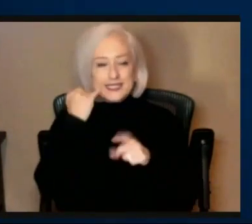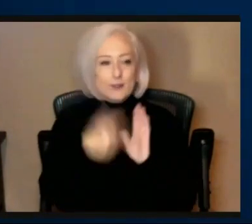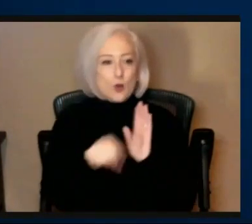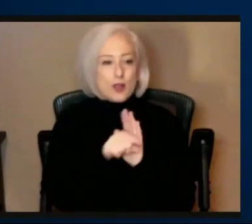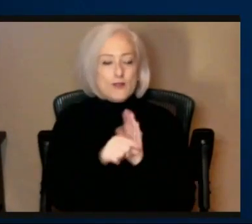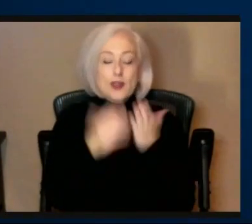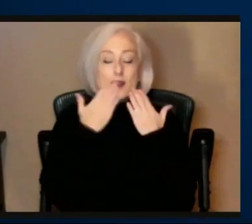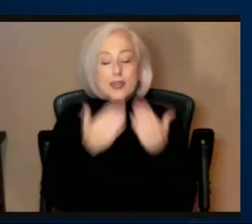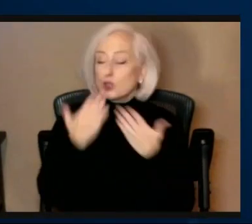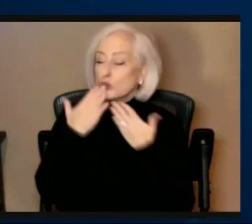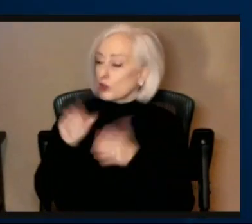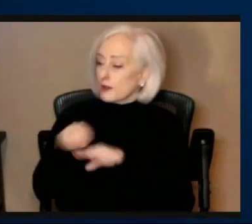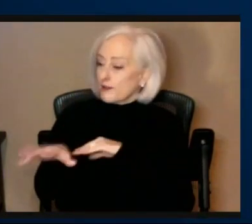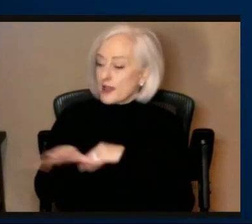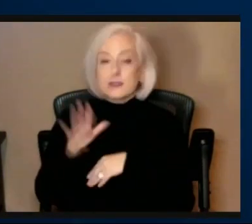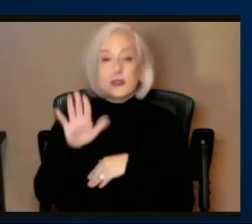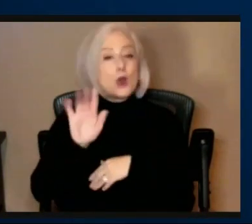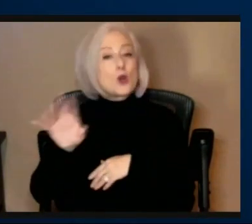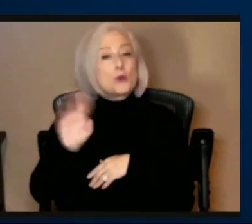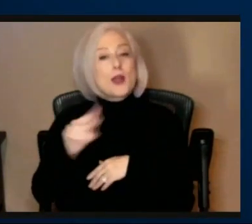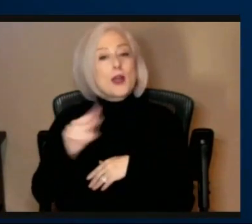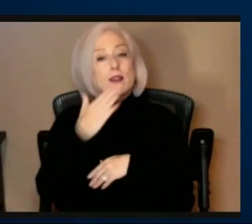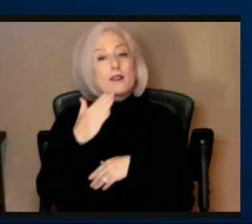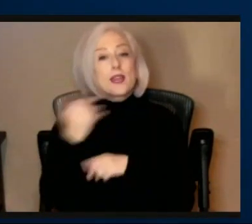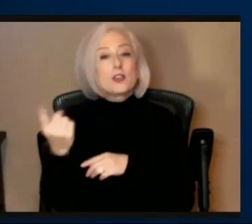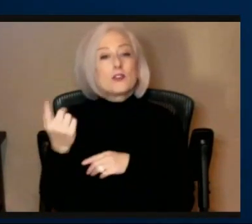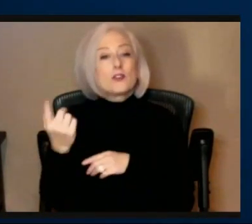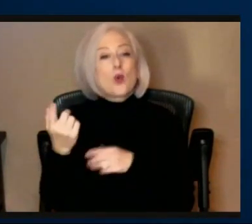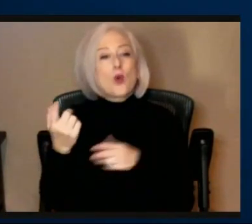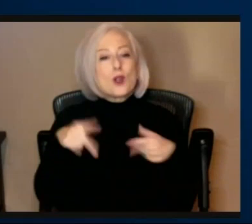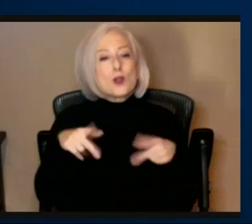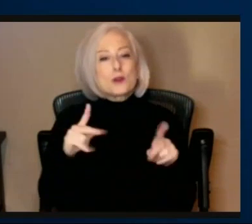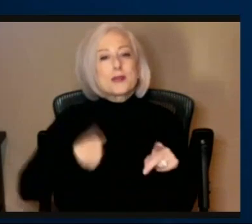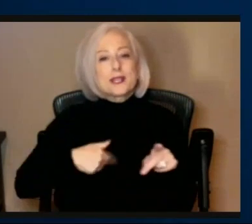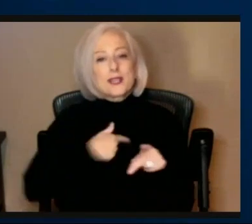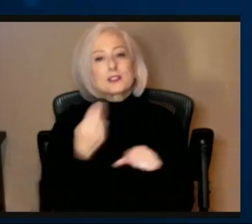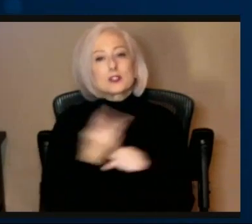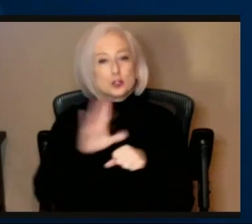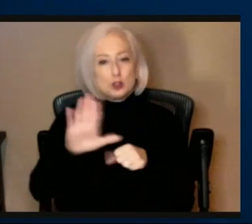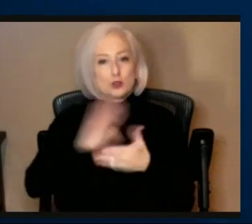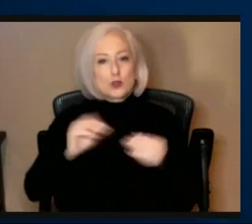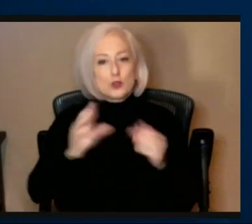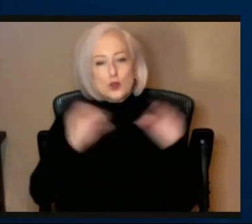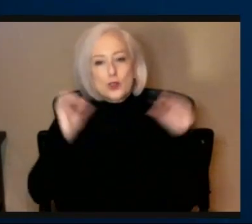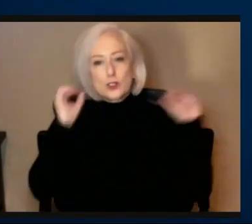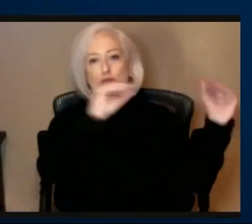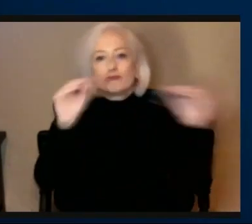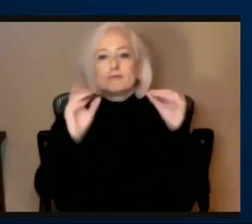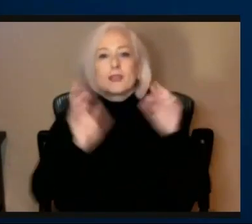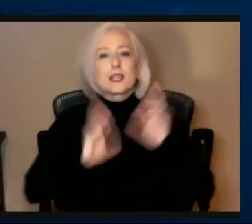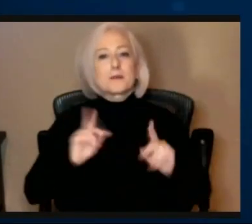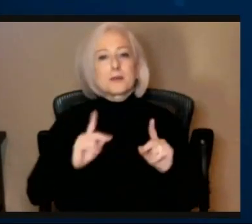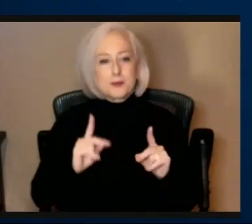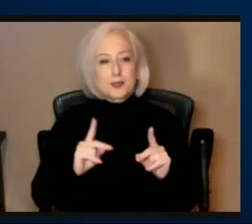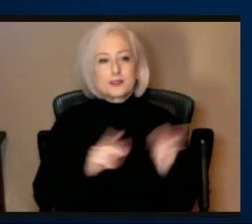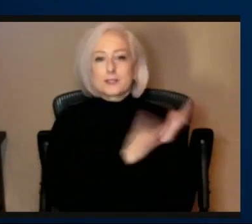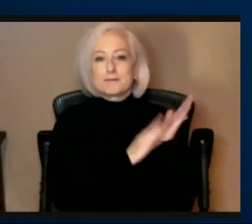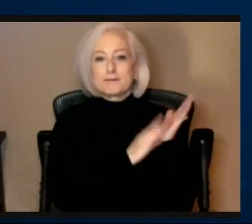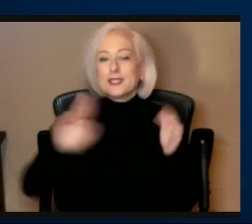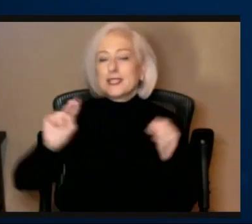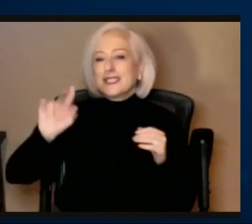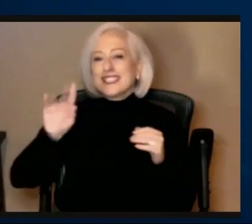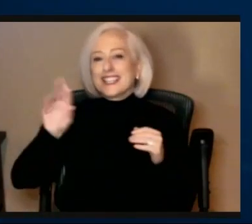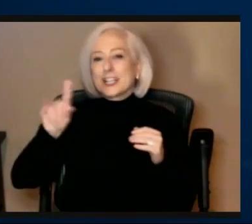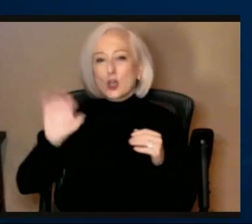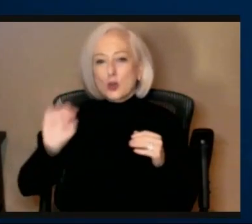Thank you. Brian, thank you so much for just letting us use your story to help educate people. And we just want to give a shout out to Nickelodeon as well. They were so great to work